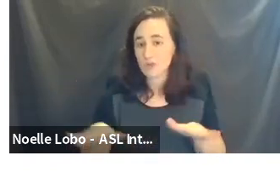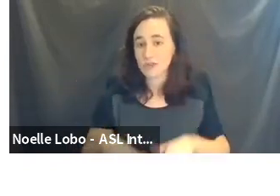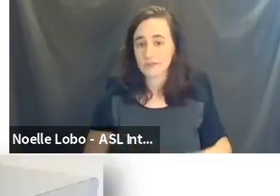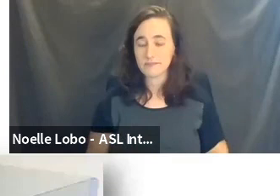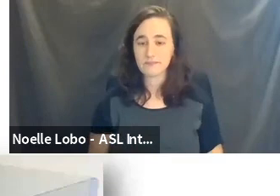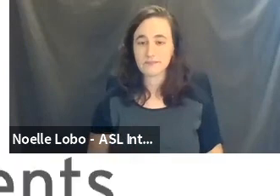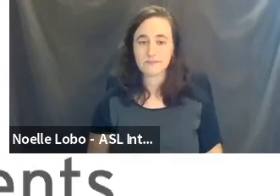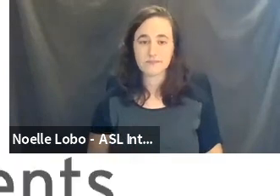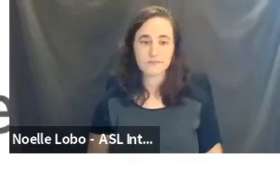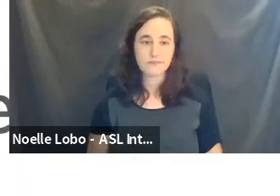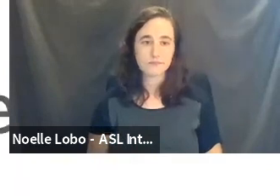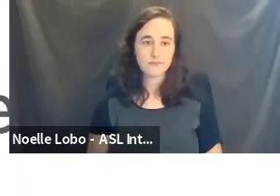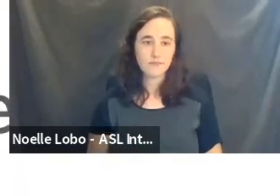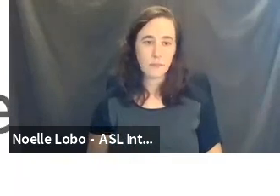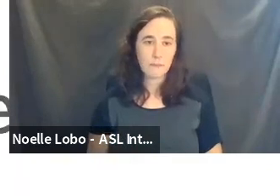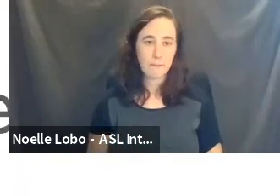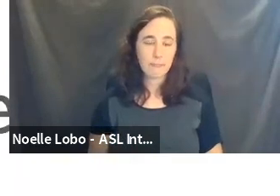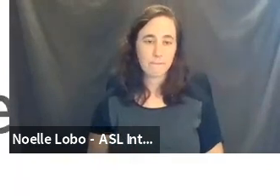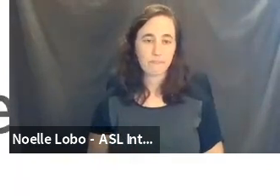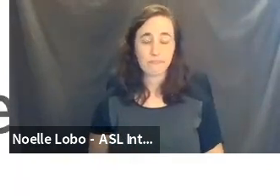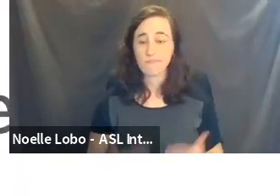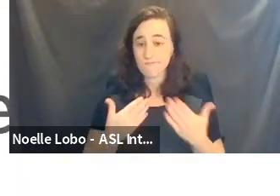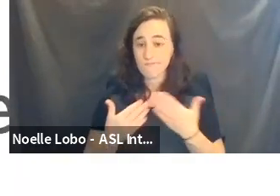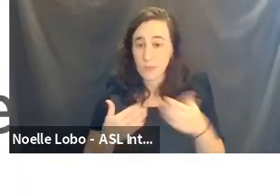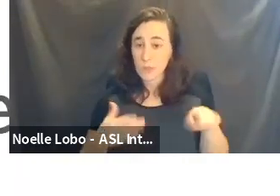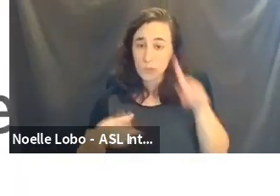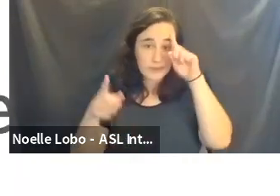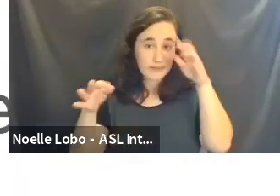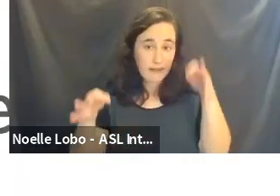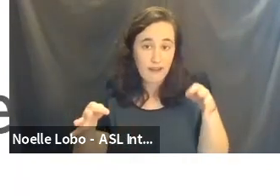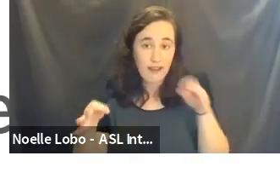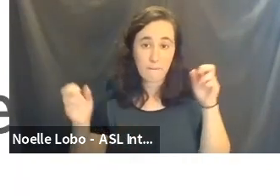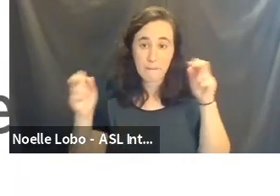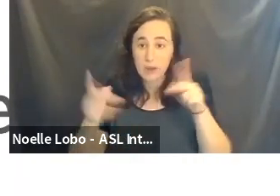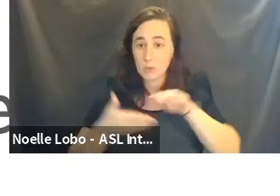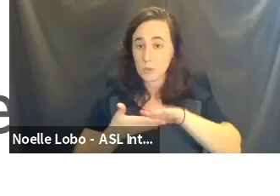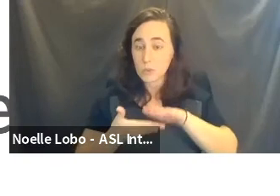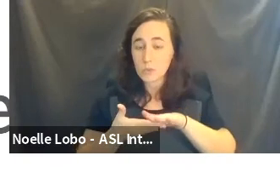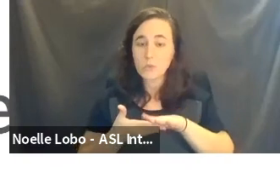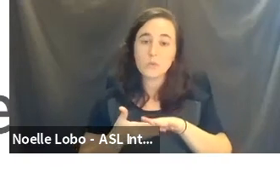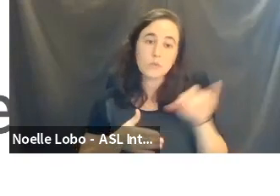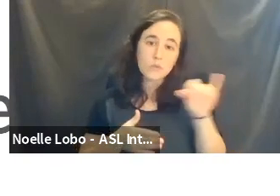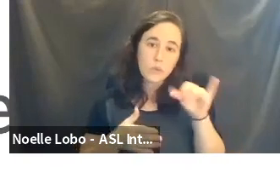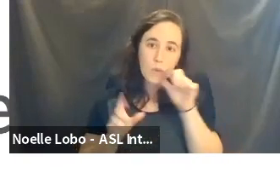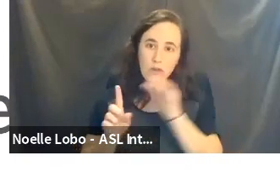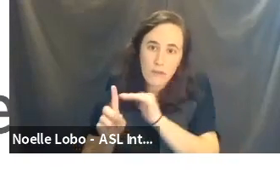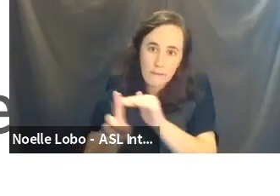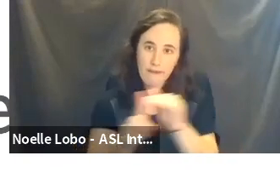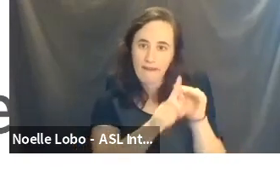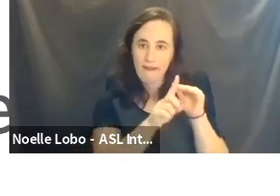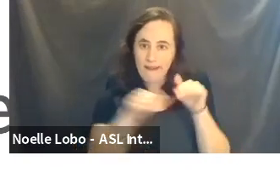And no matter how you decide to go back to school, we do want to remind you that this